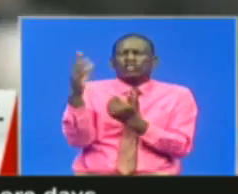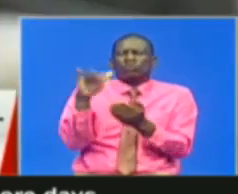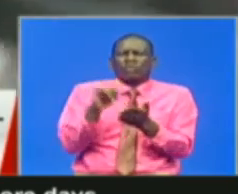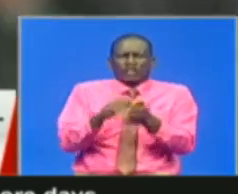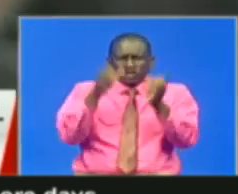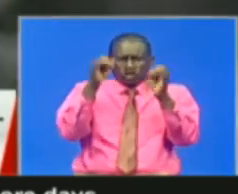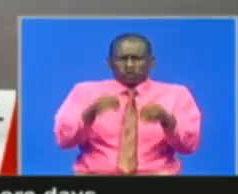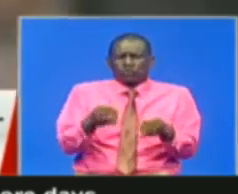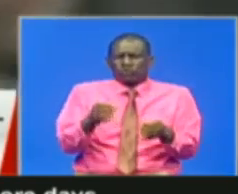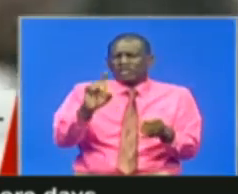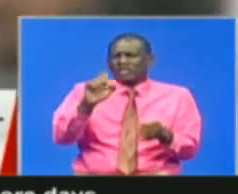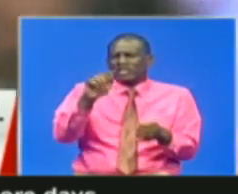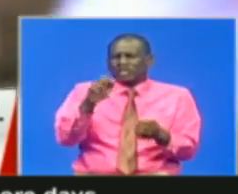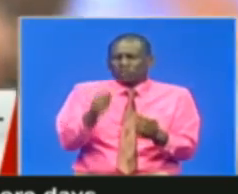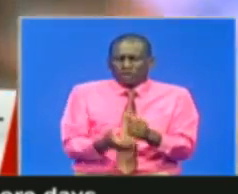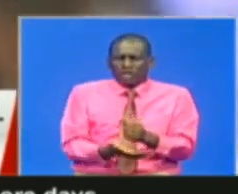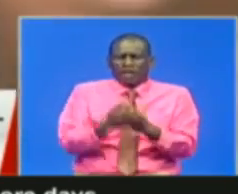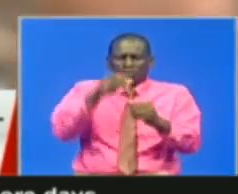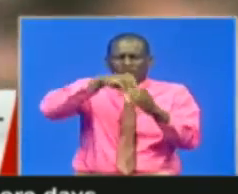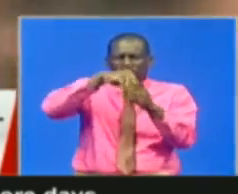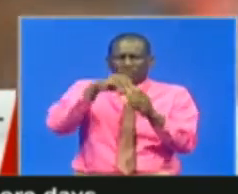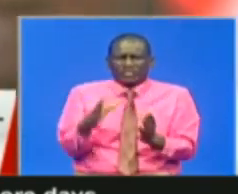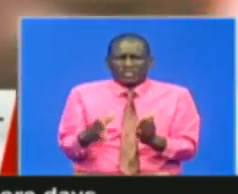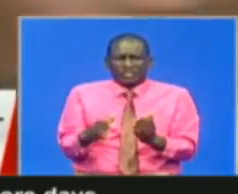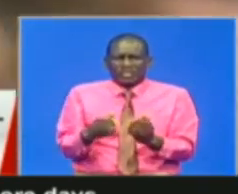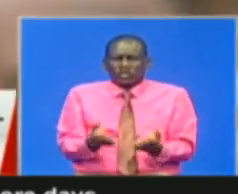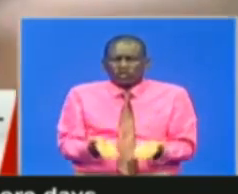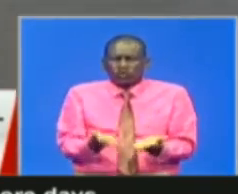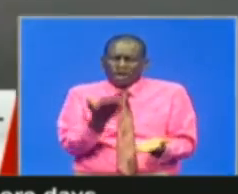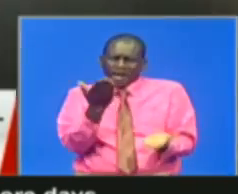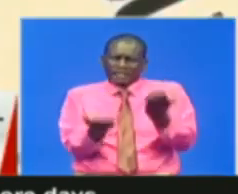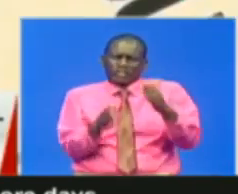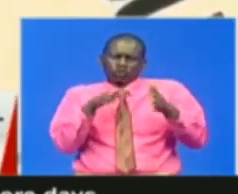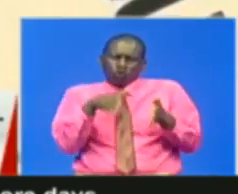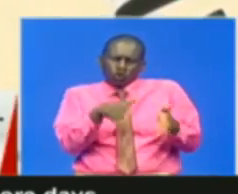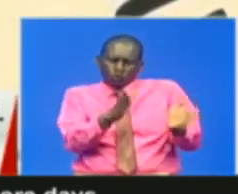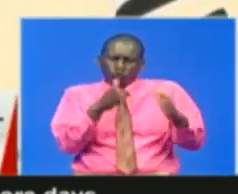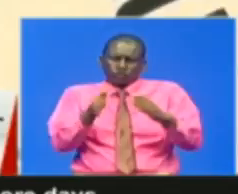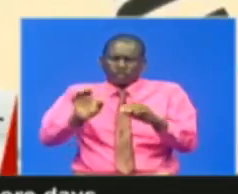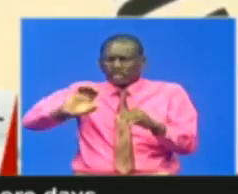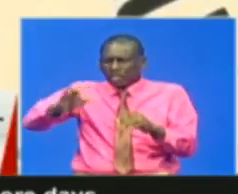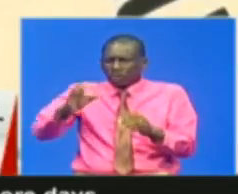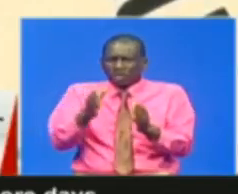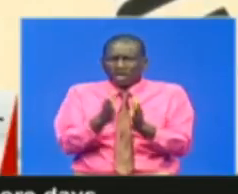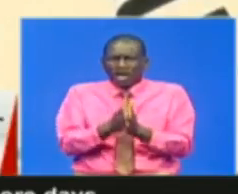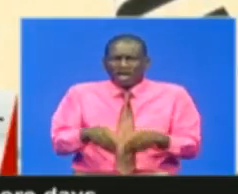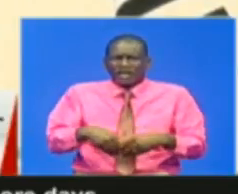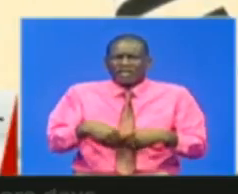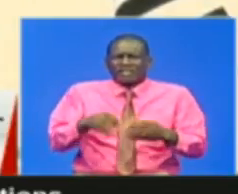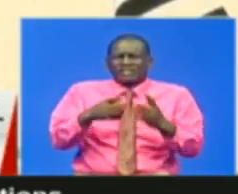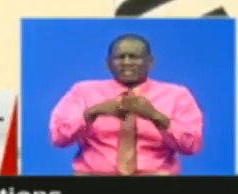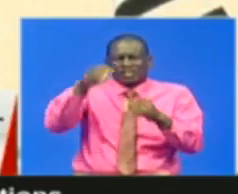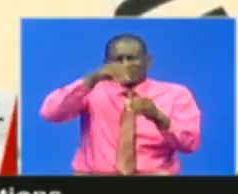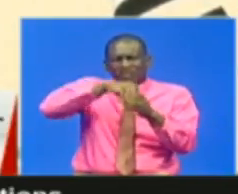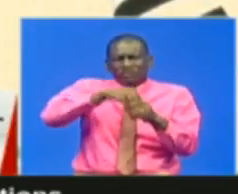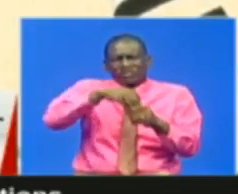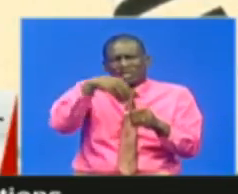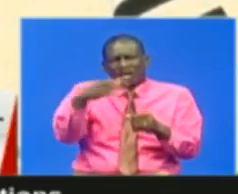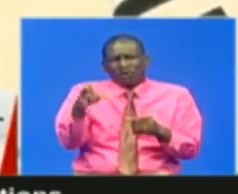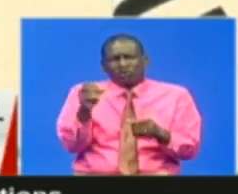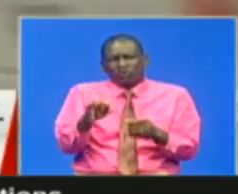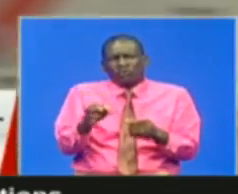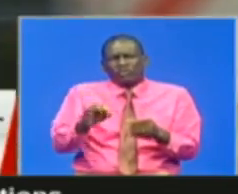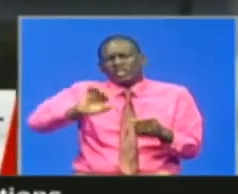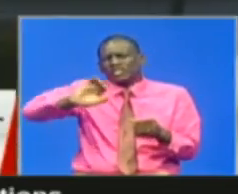data will enable prospective investors to better assess opportunities in the counties and channel investment away from traditional